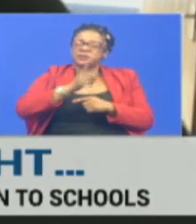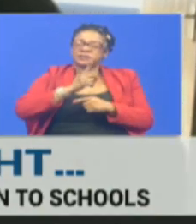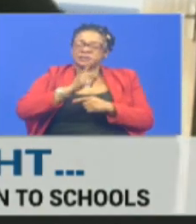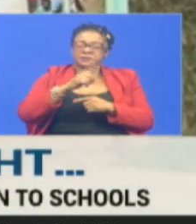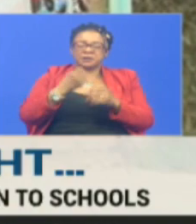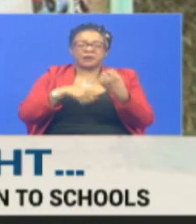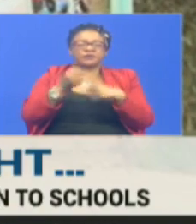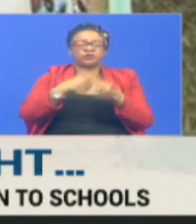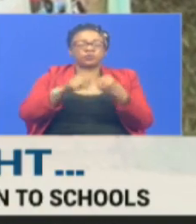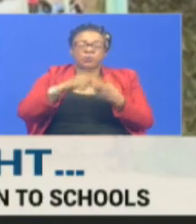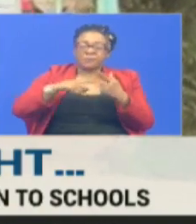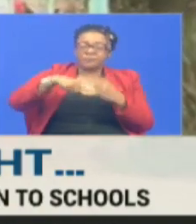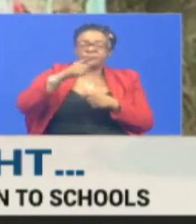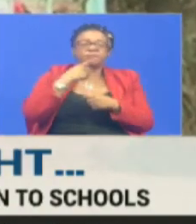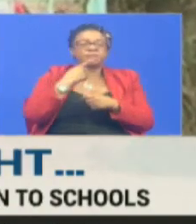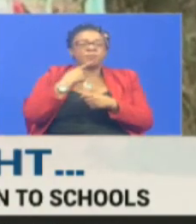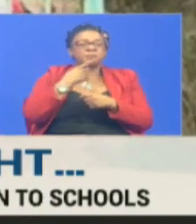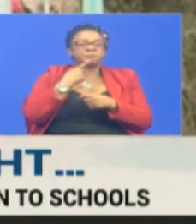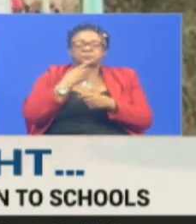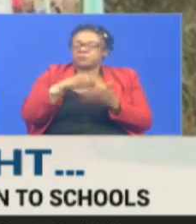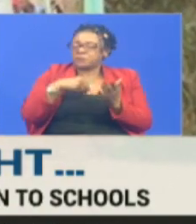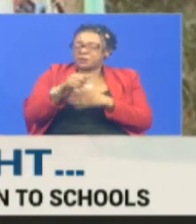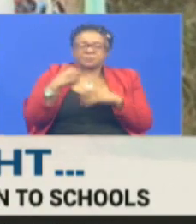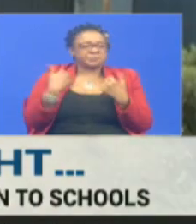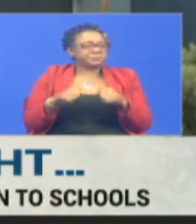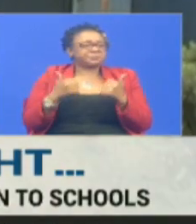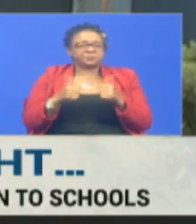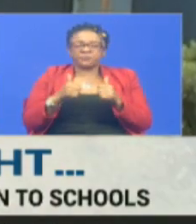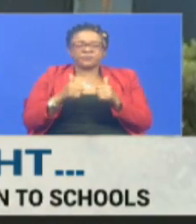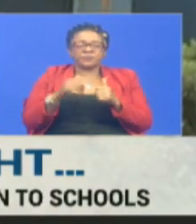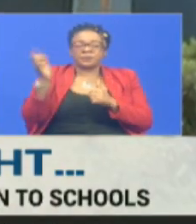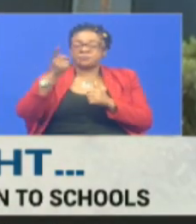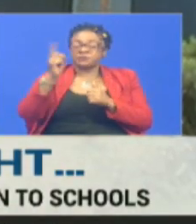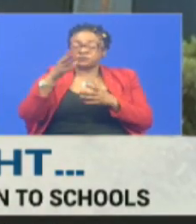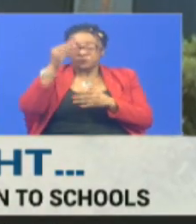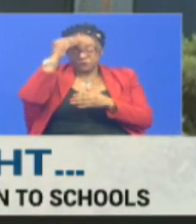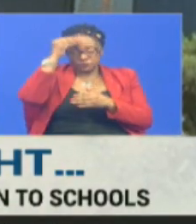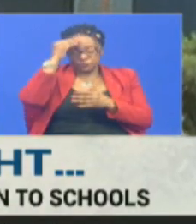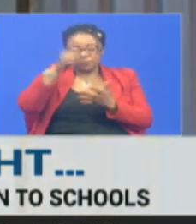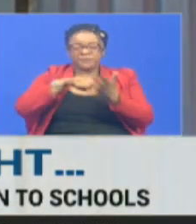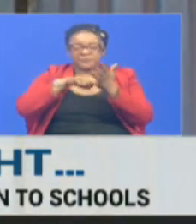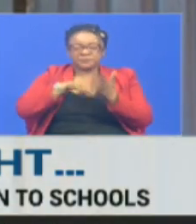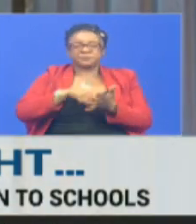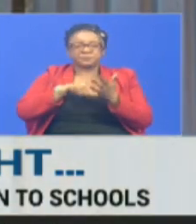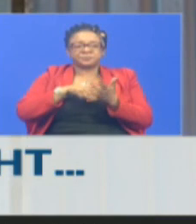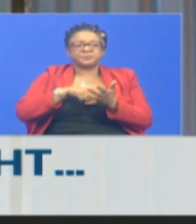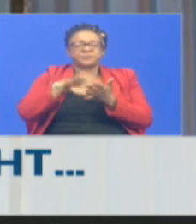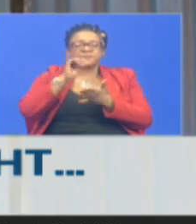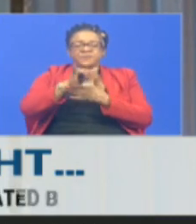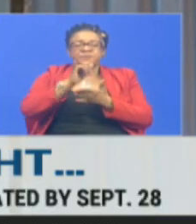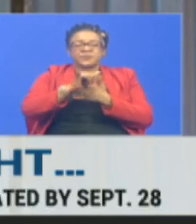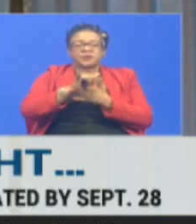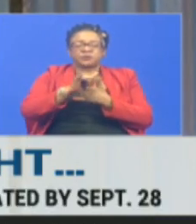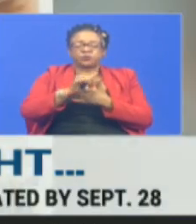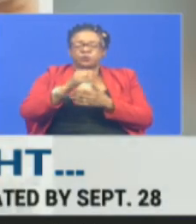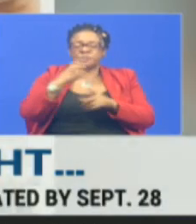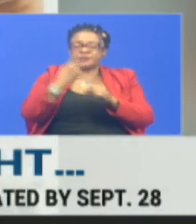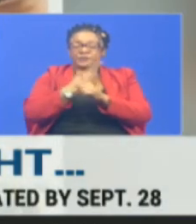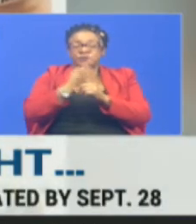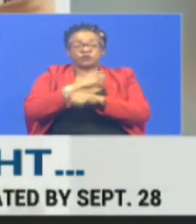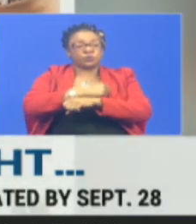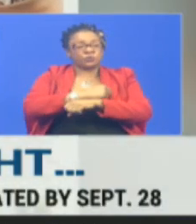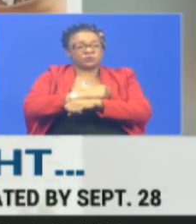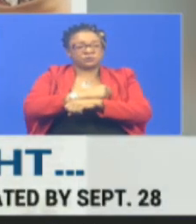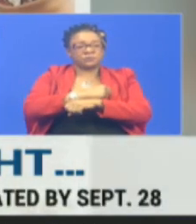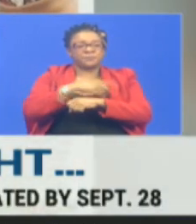they claim are unpaid dues that the Ministry of Education insists has been channeled to the respective schools.